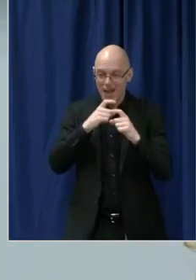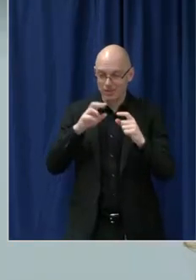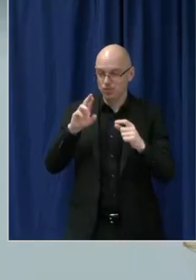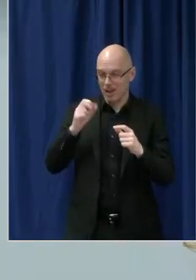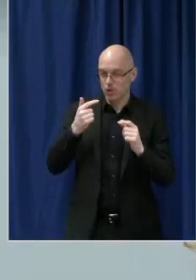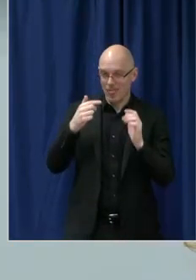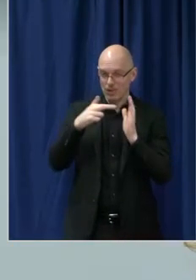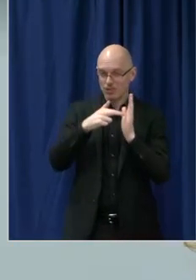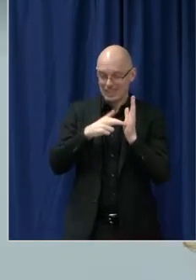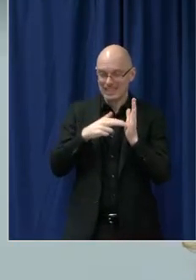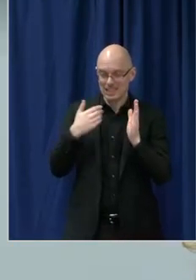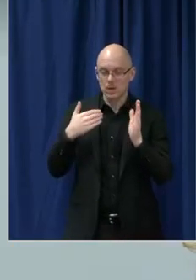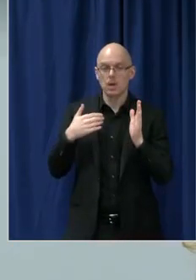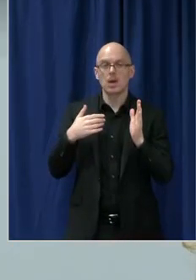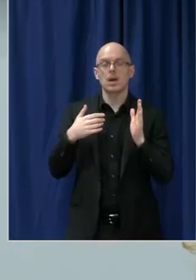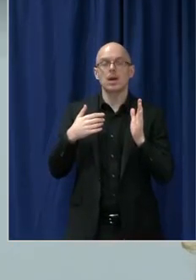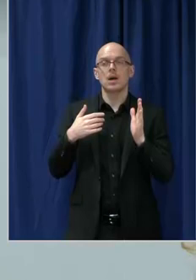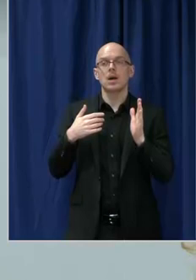is also